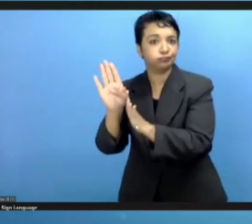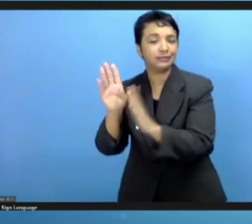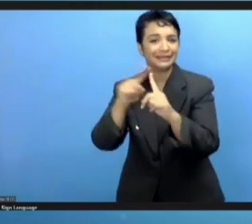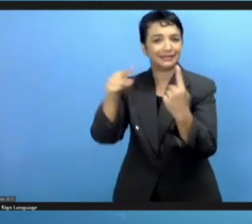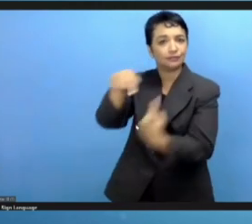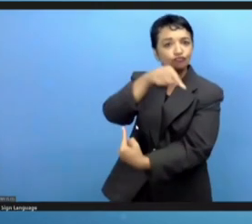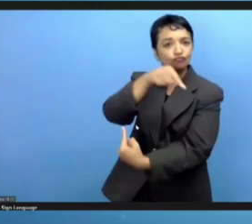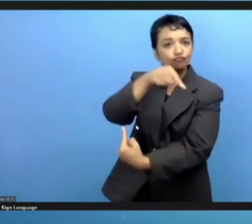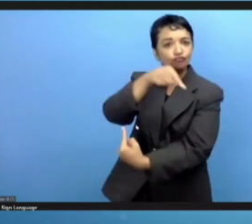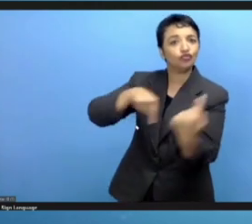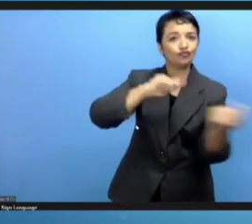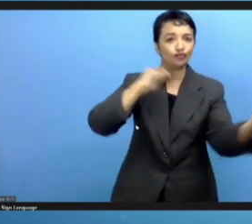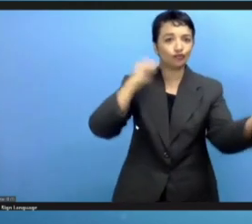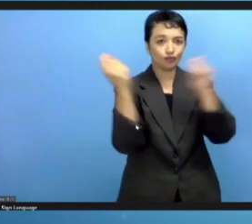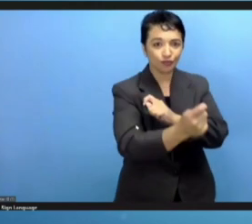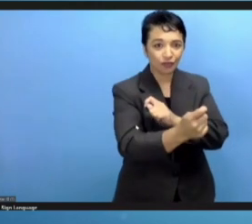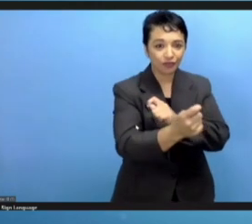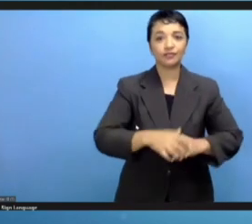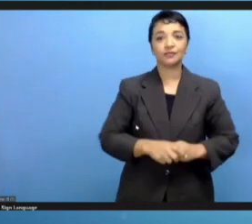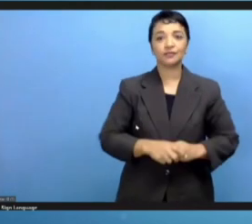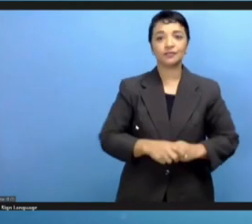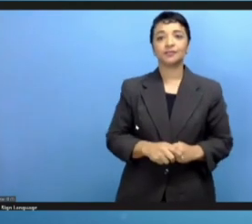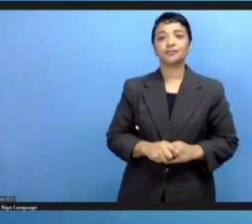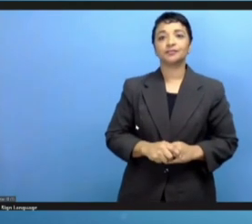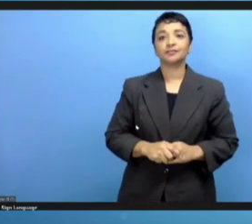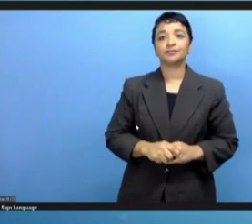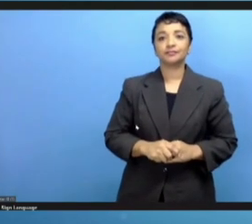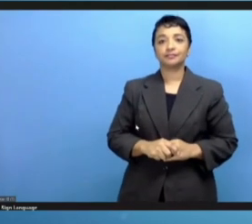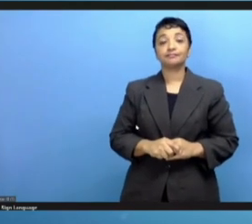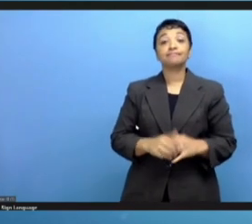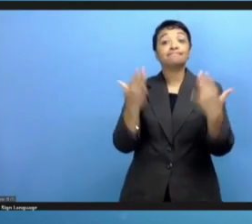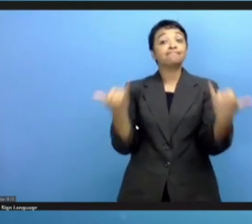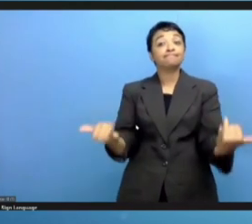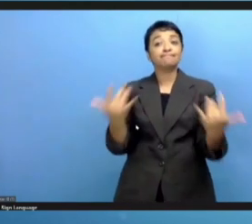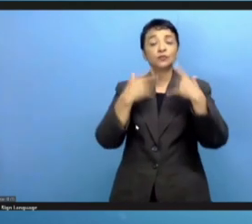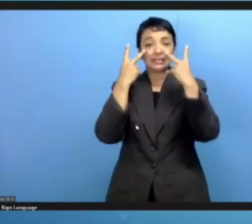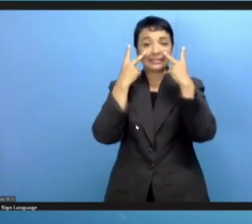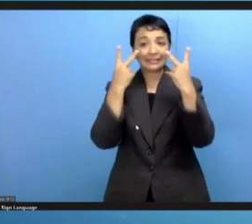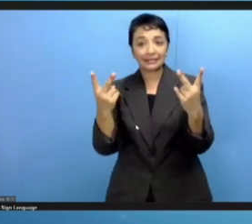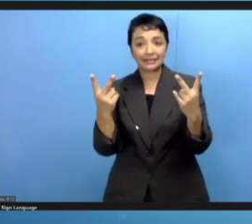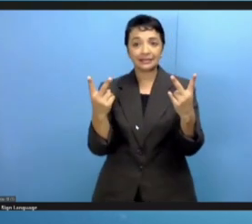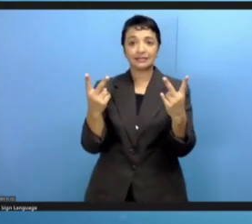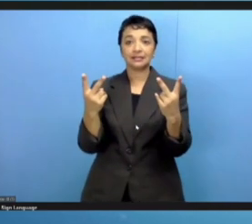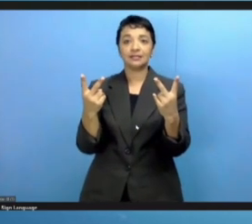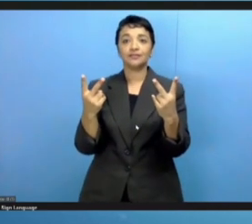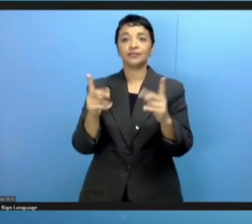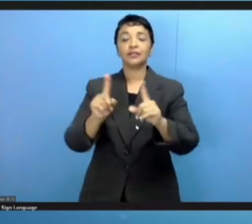The dynamism of our global community and the related socio-economic and